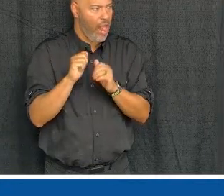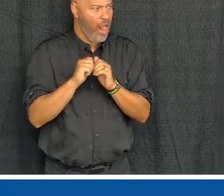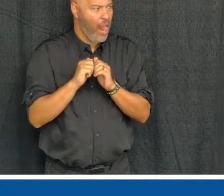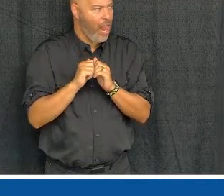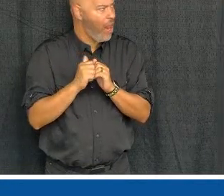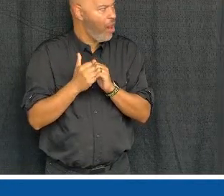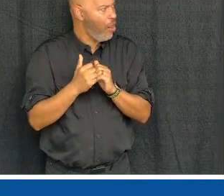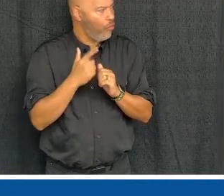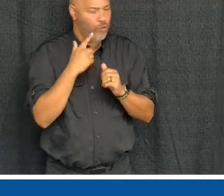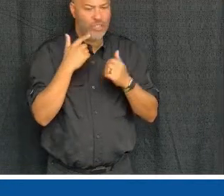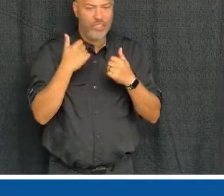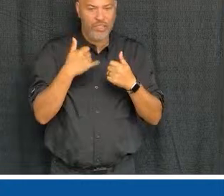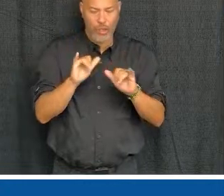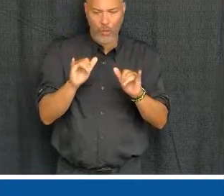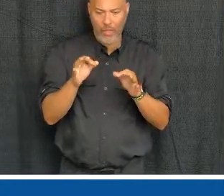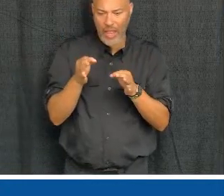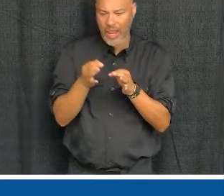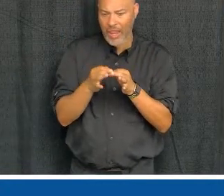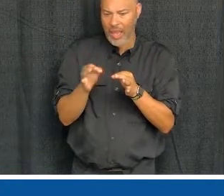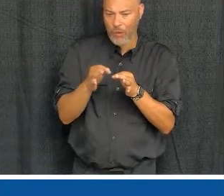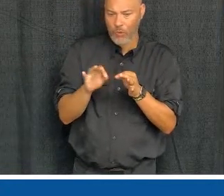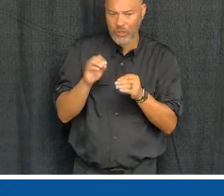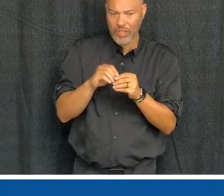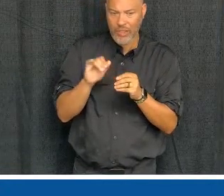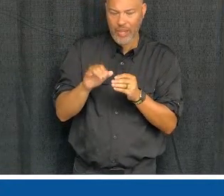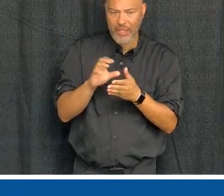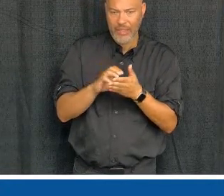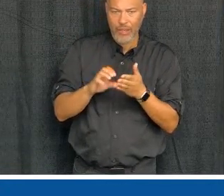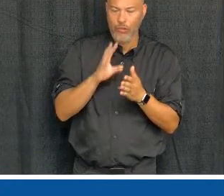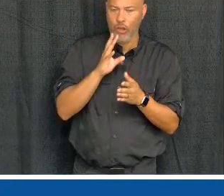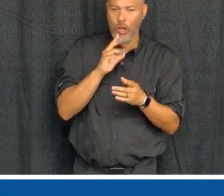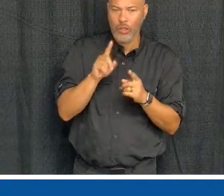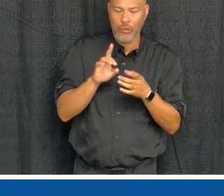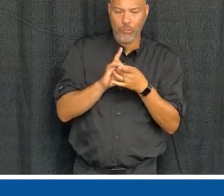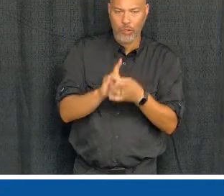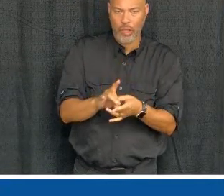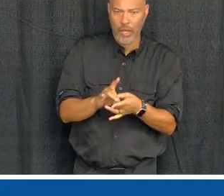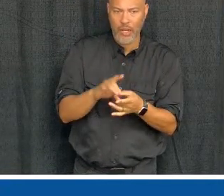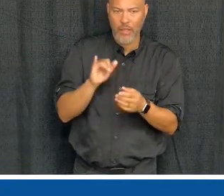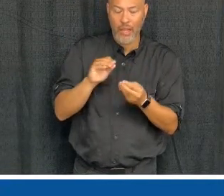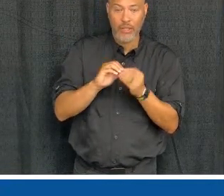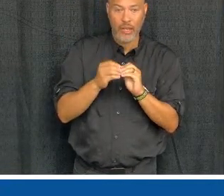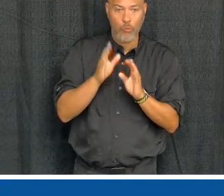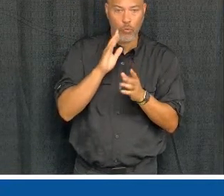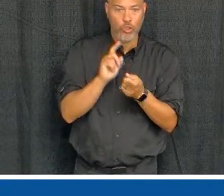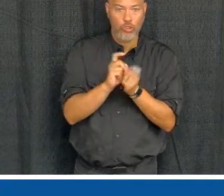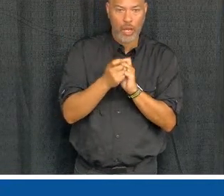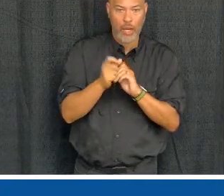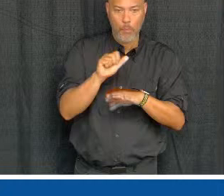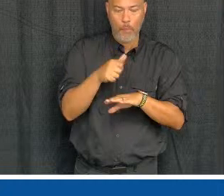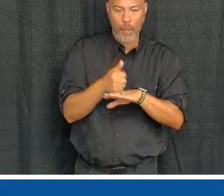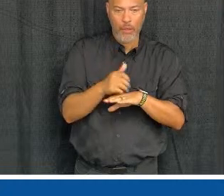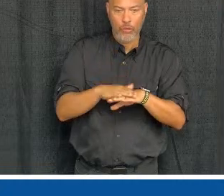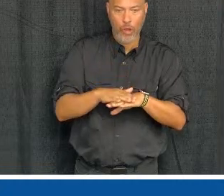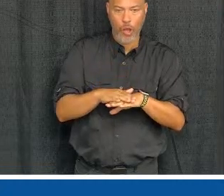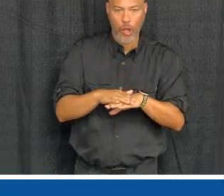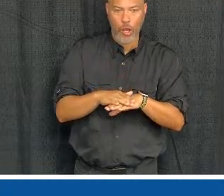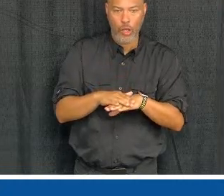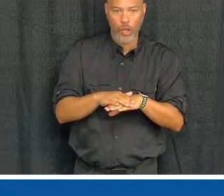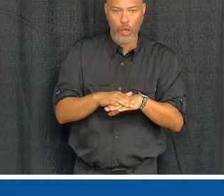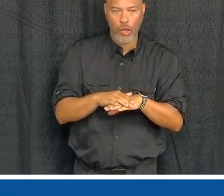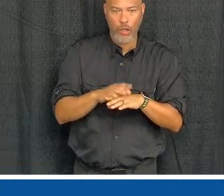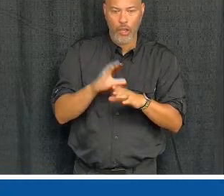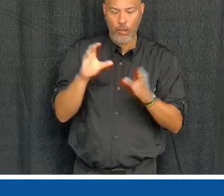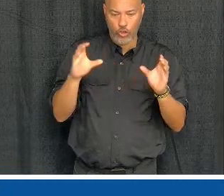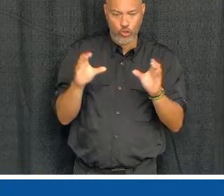There's still the language in that section that speaks to that the number would change based on the